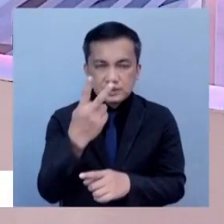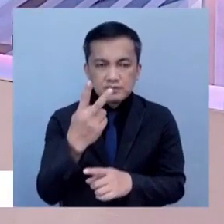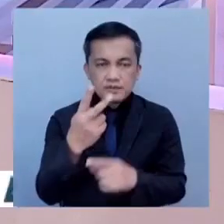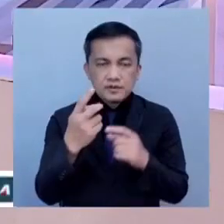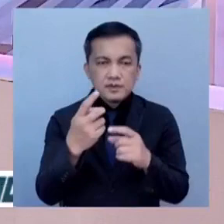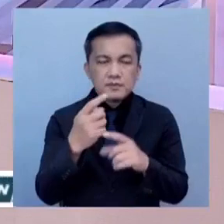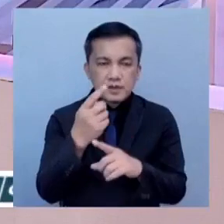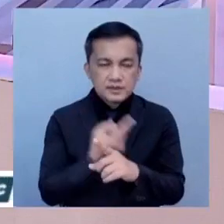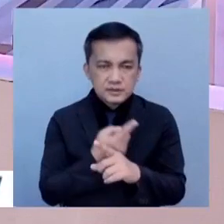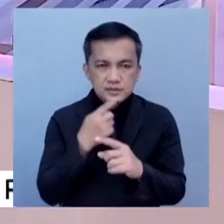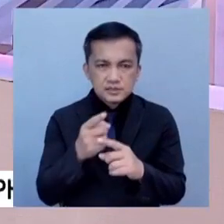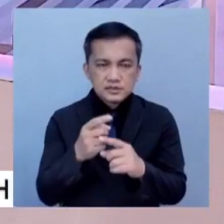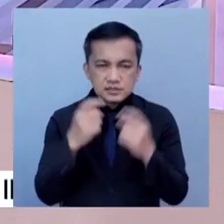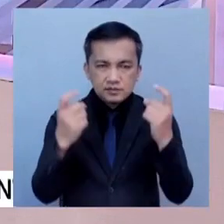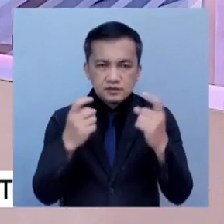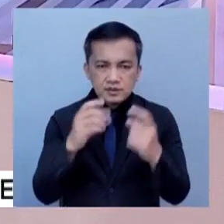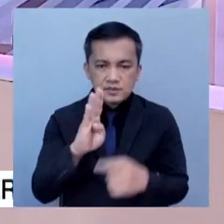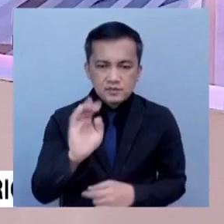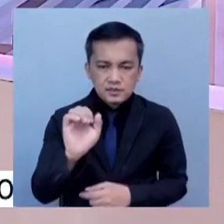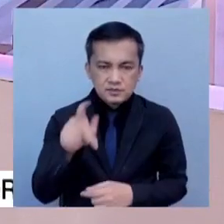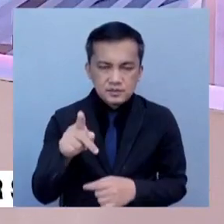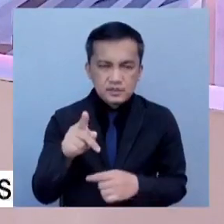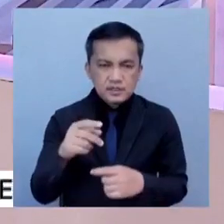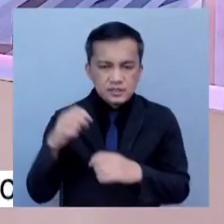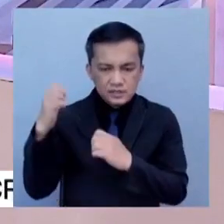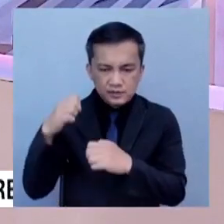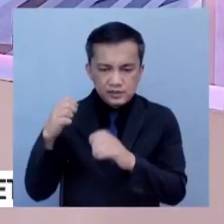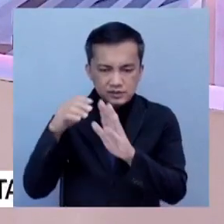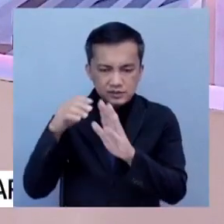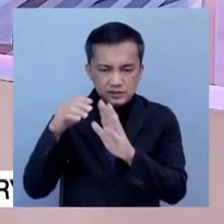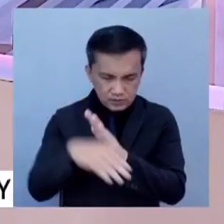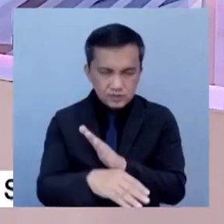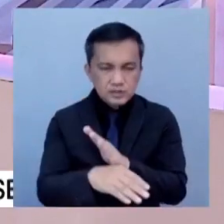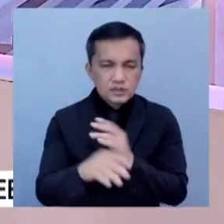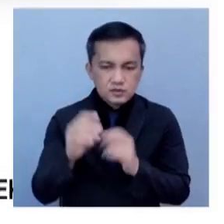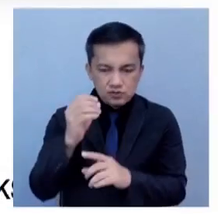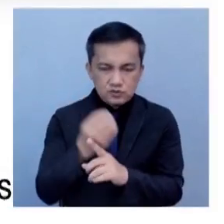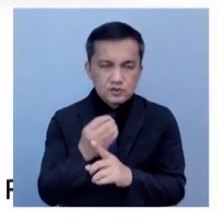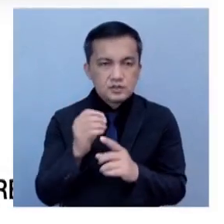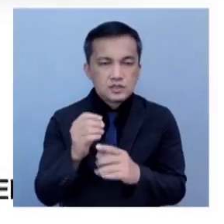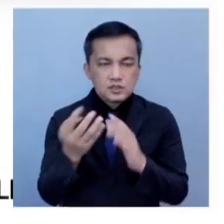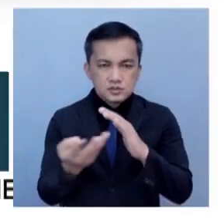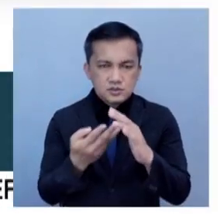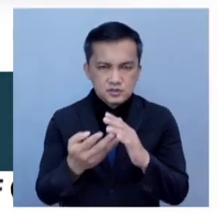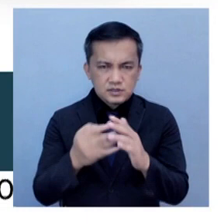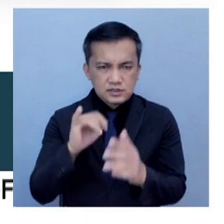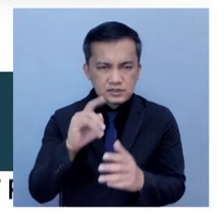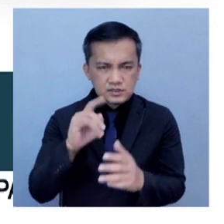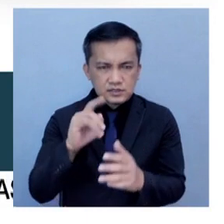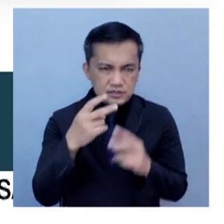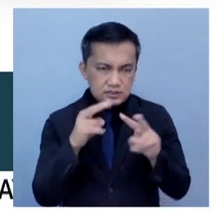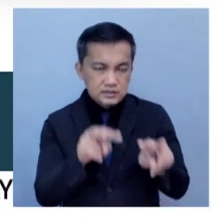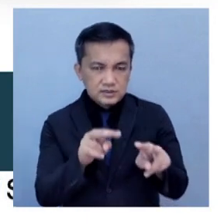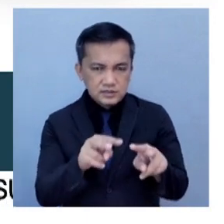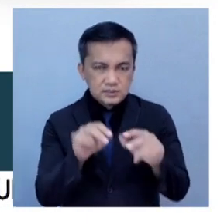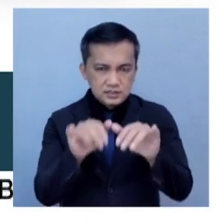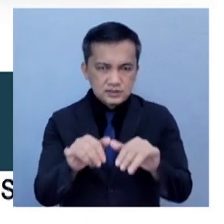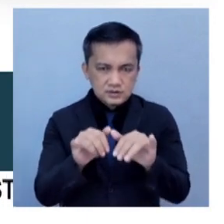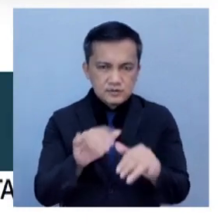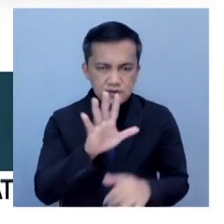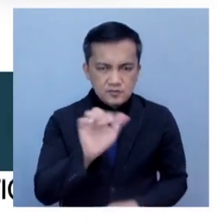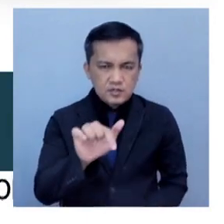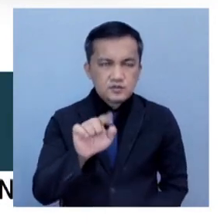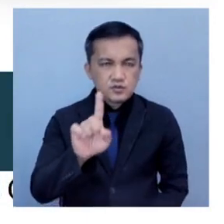Philippine Central Bank expects inflation to ease slightly in October. The Consumer Price Index is seen to settle within the range of